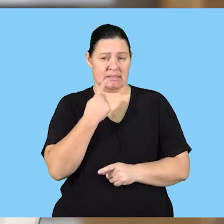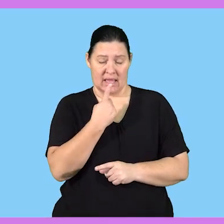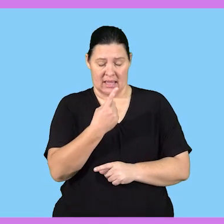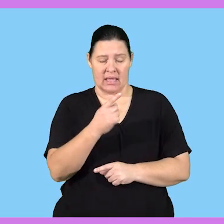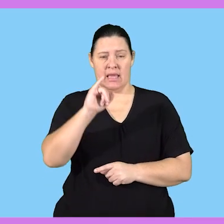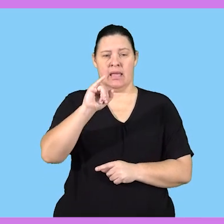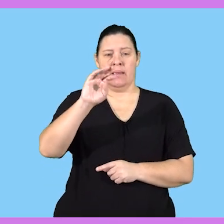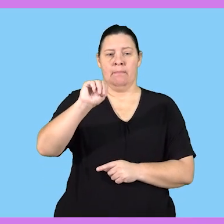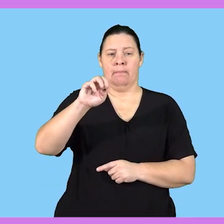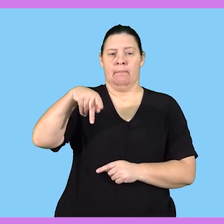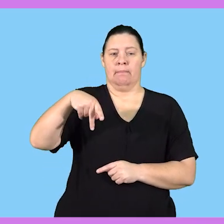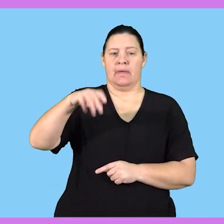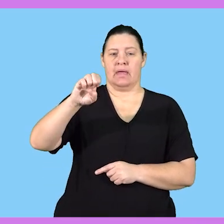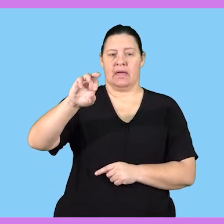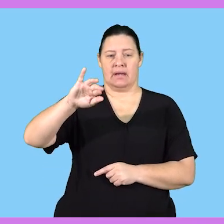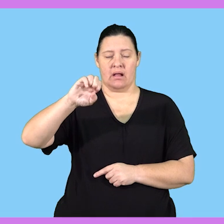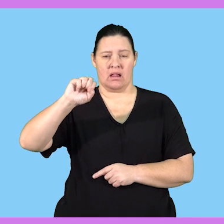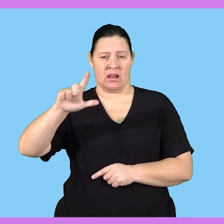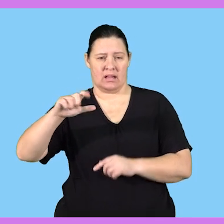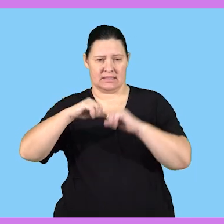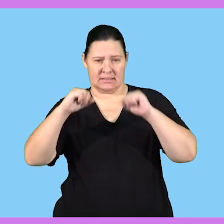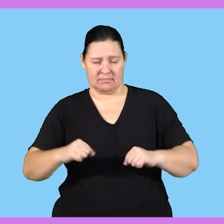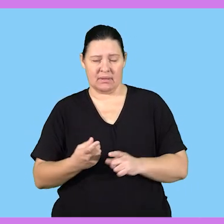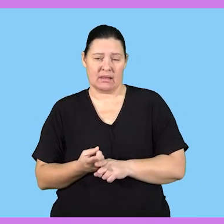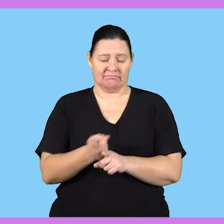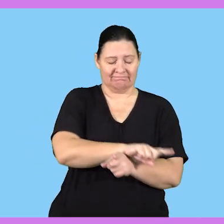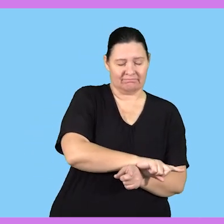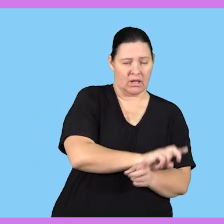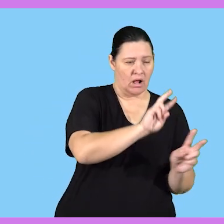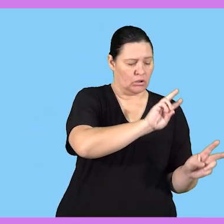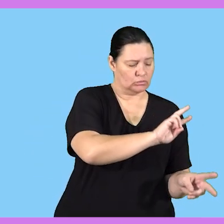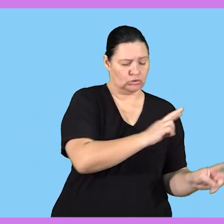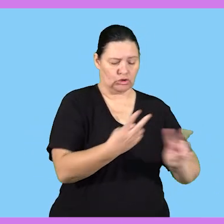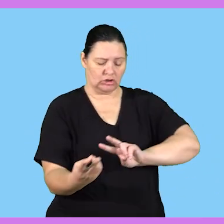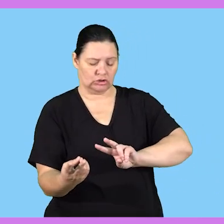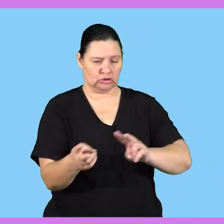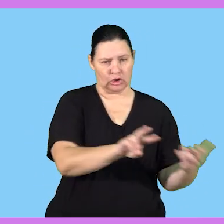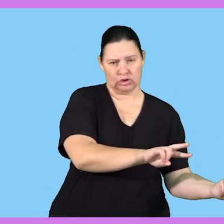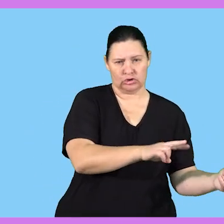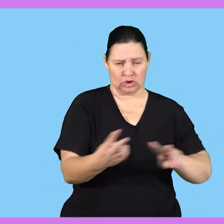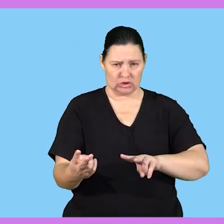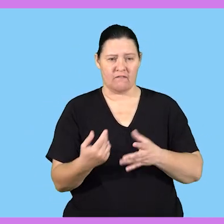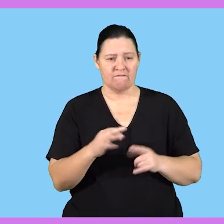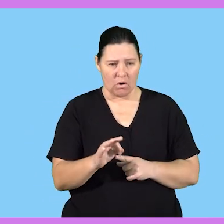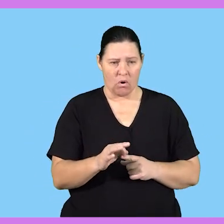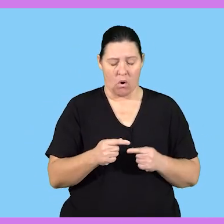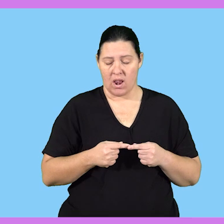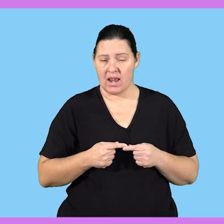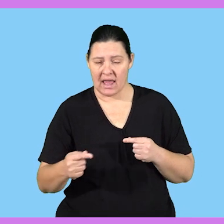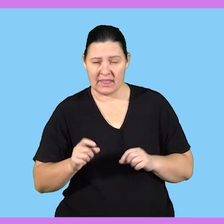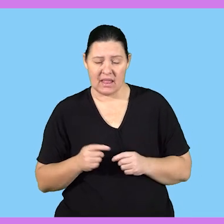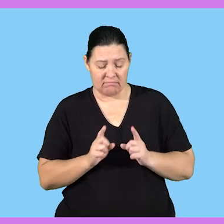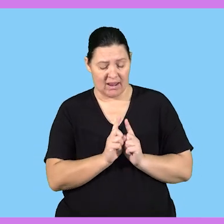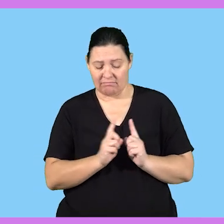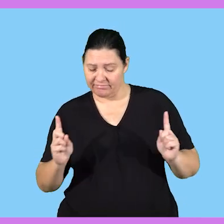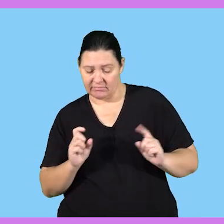at the imperial system. Thereafter, we're going to dive straight into conversions and calculations involving units of length and distance. Thereafter,